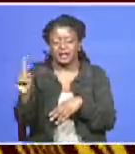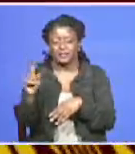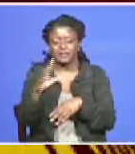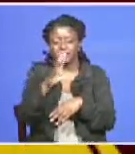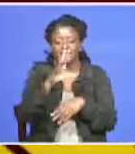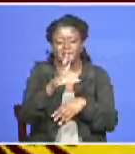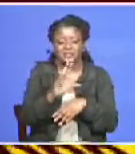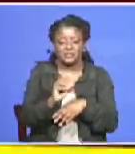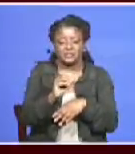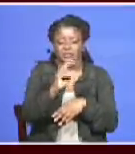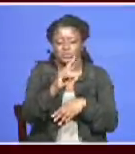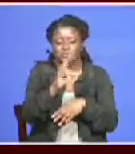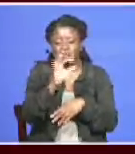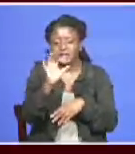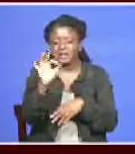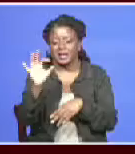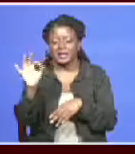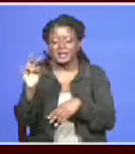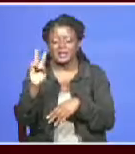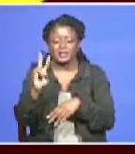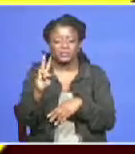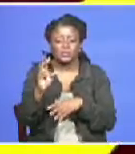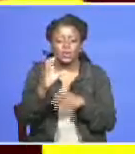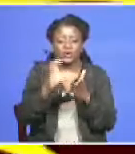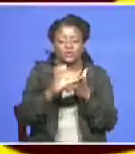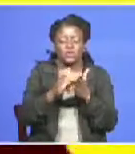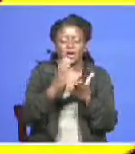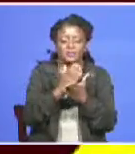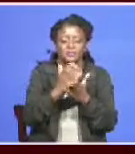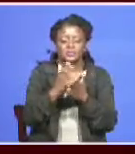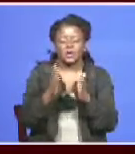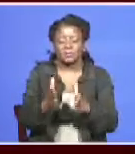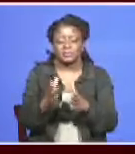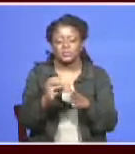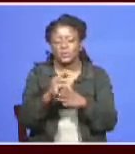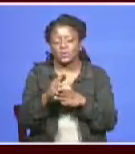502-9992, Crime Stoppers at 328 TIPS, or you can always call your nearest police station.